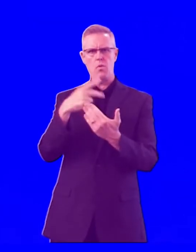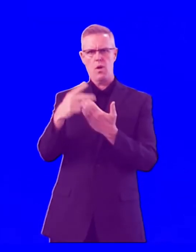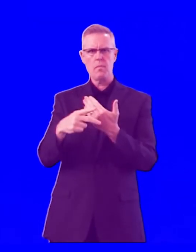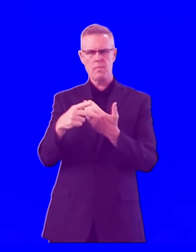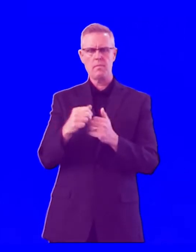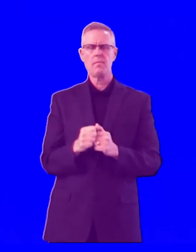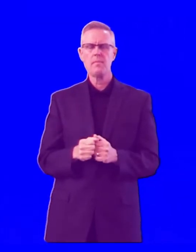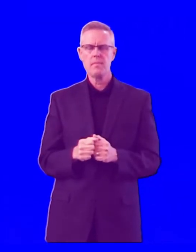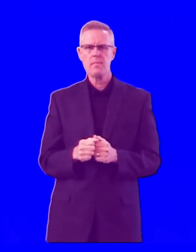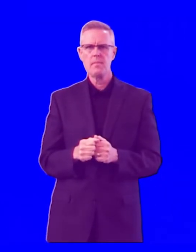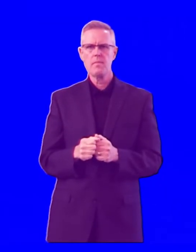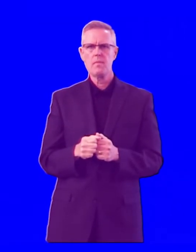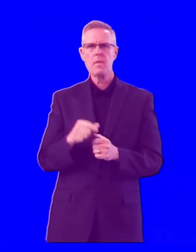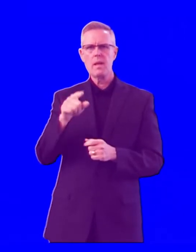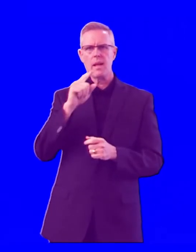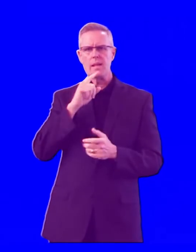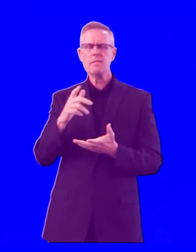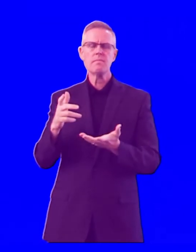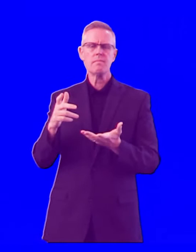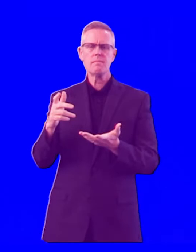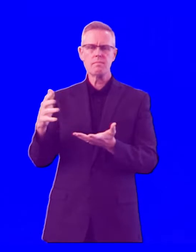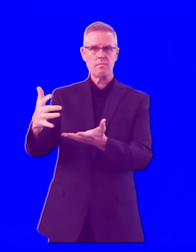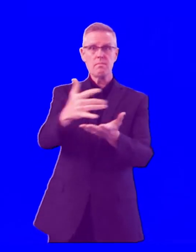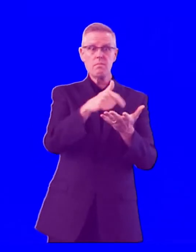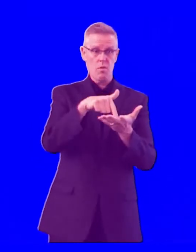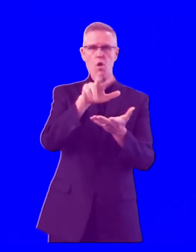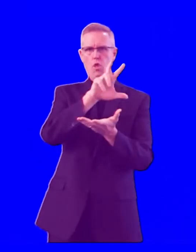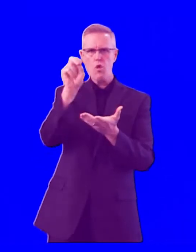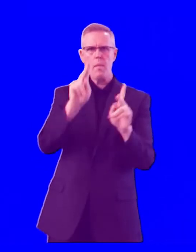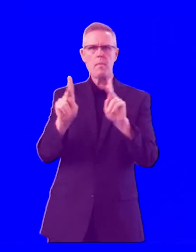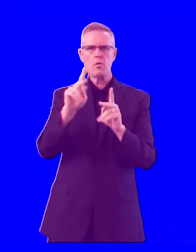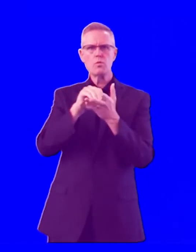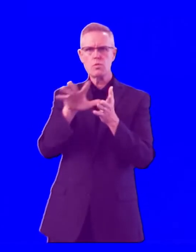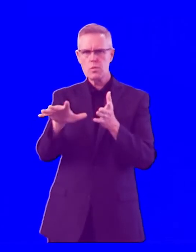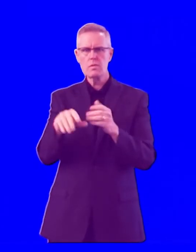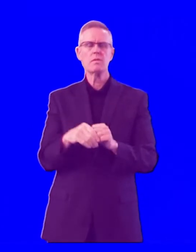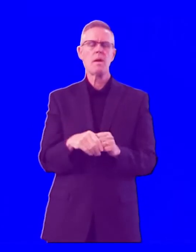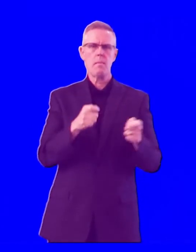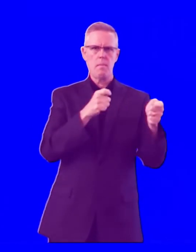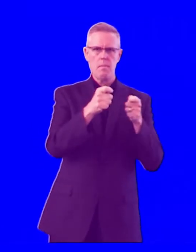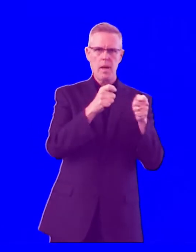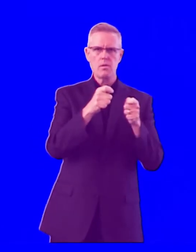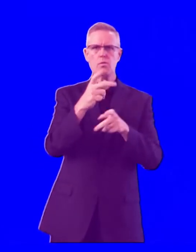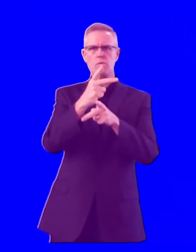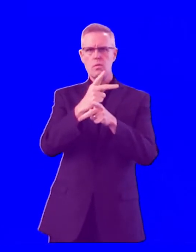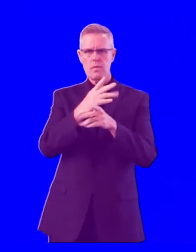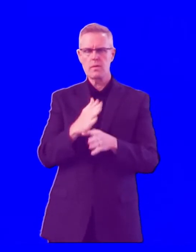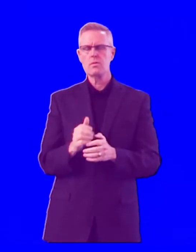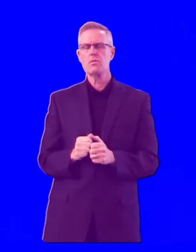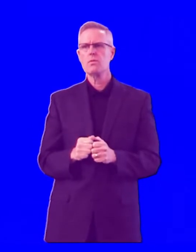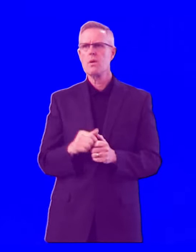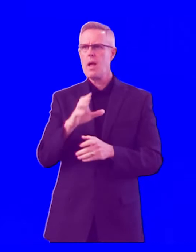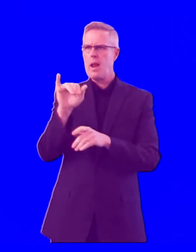ITLA program, ITLA 24, is a collection of 30 students, of managers,